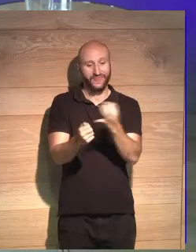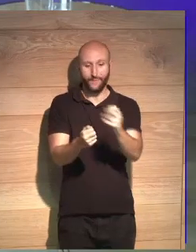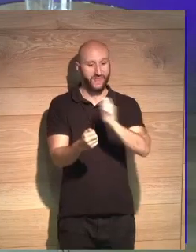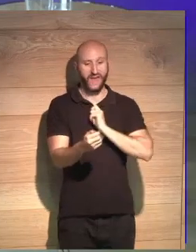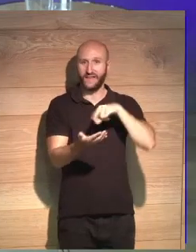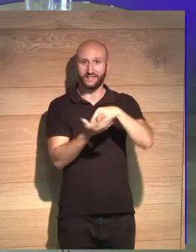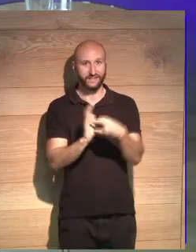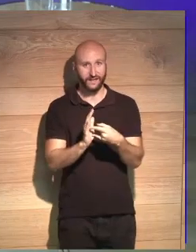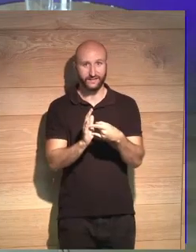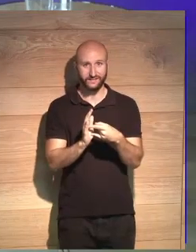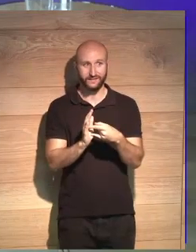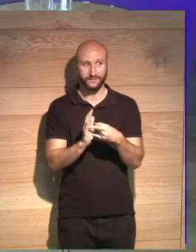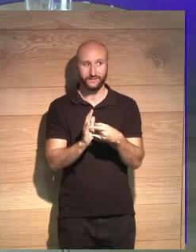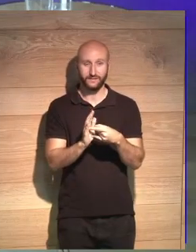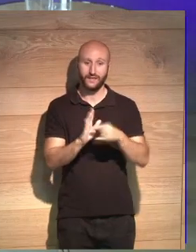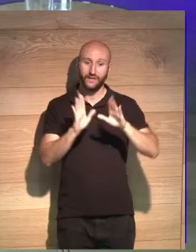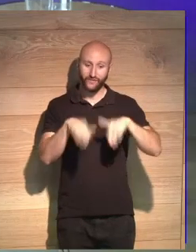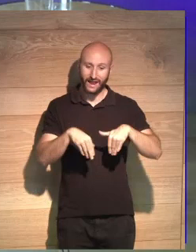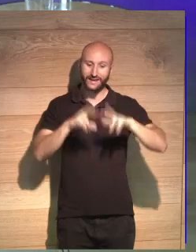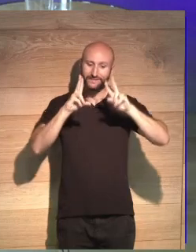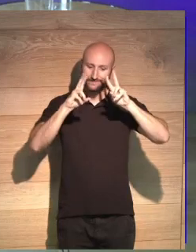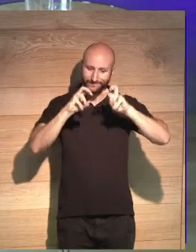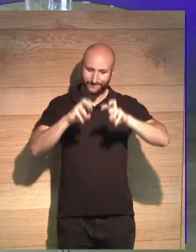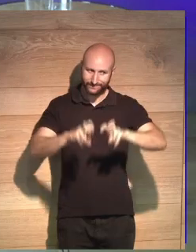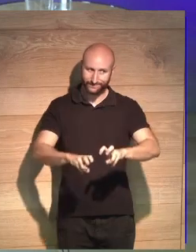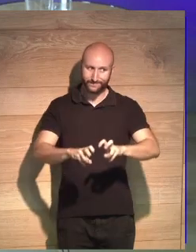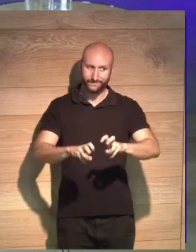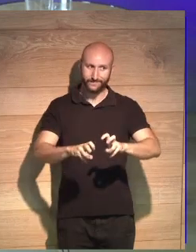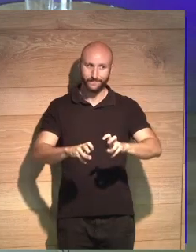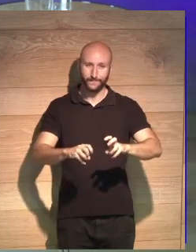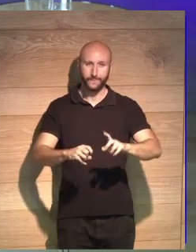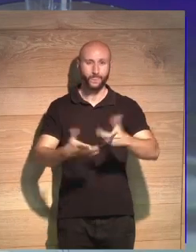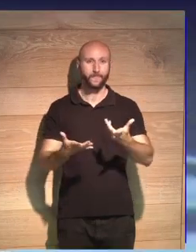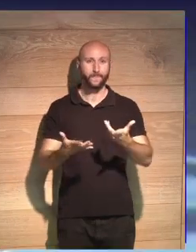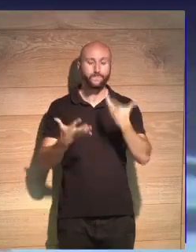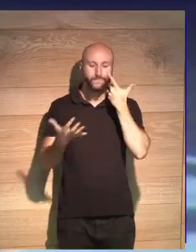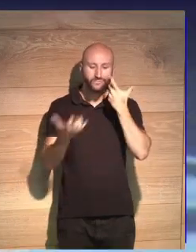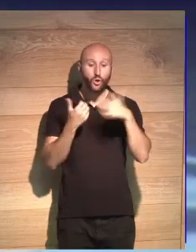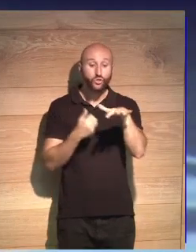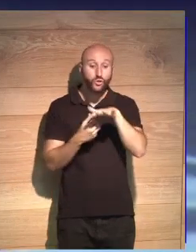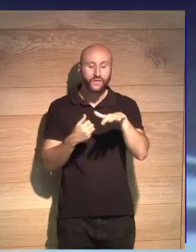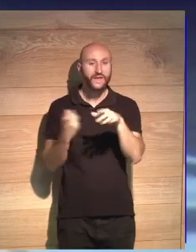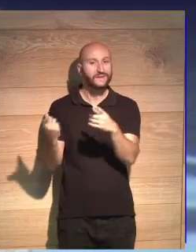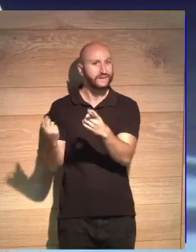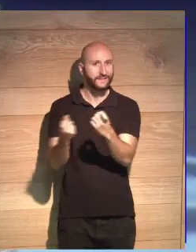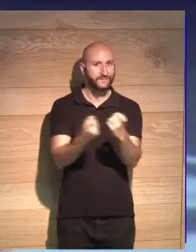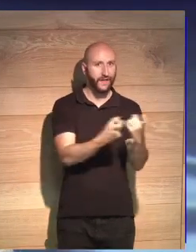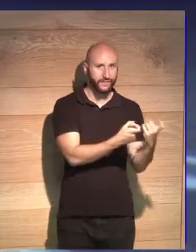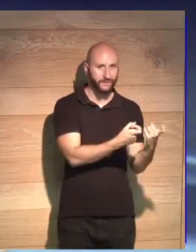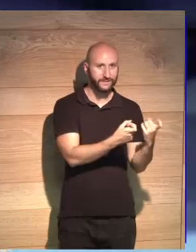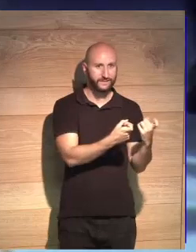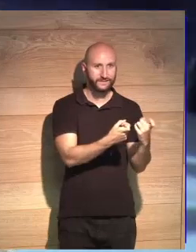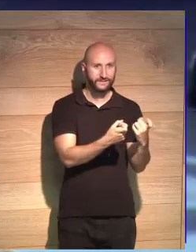video gaming for their studies need to do is to create a video game. So we have really stressed